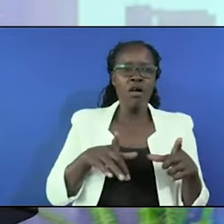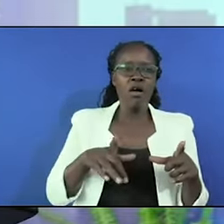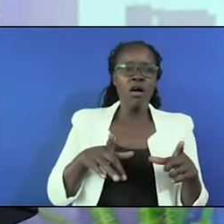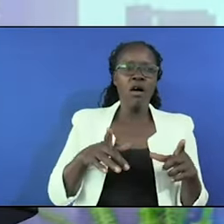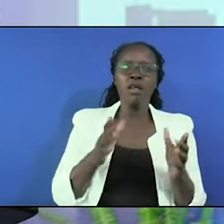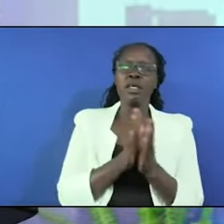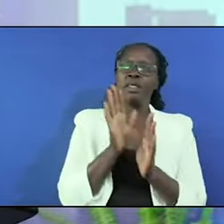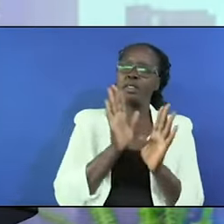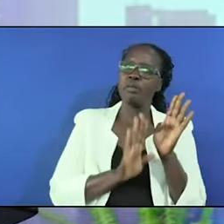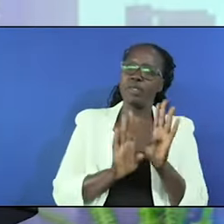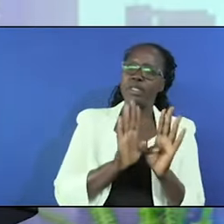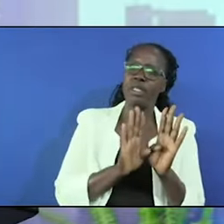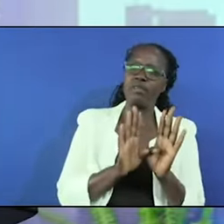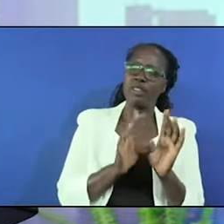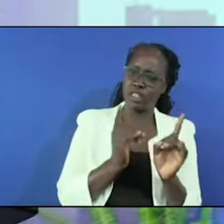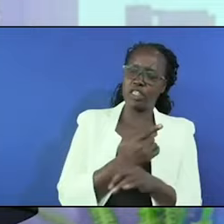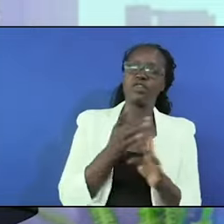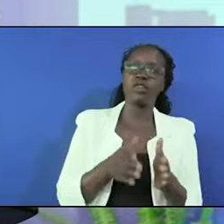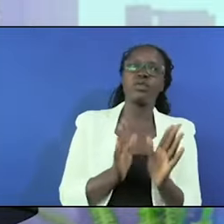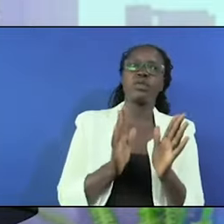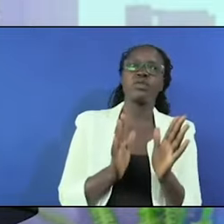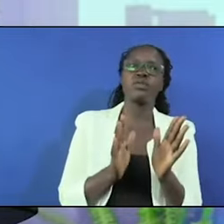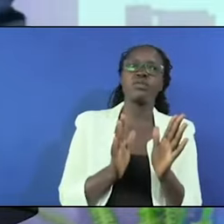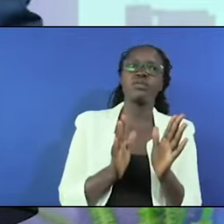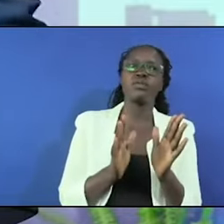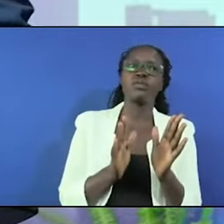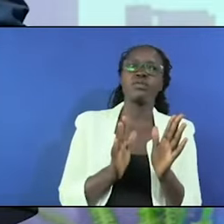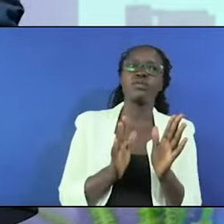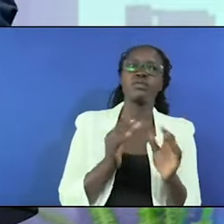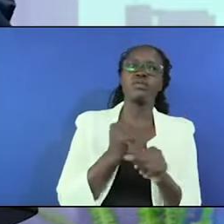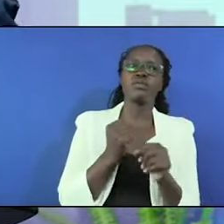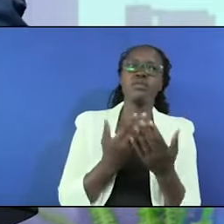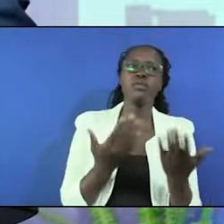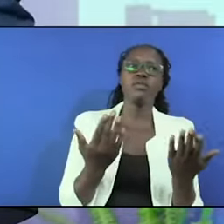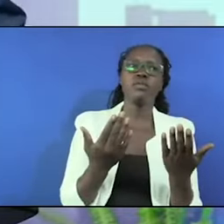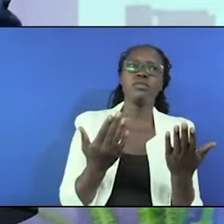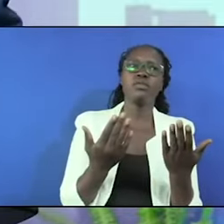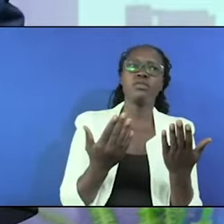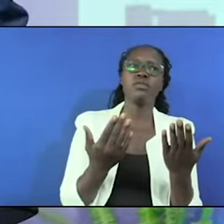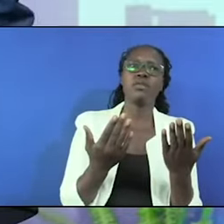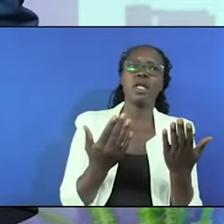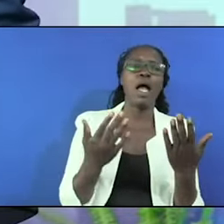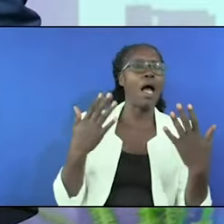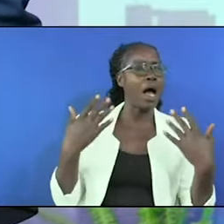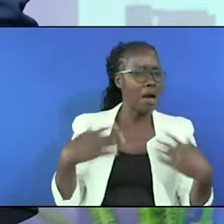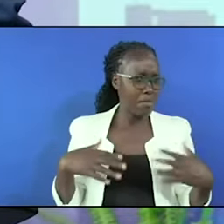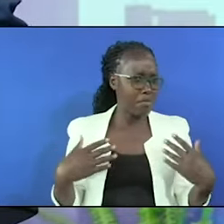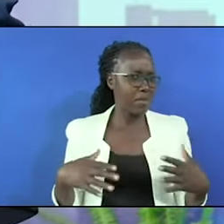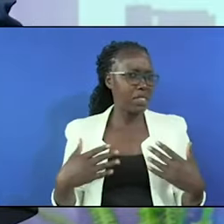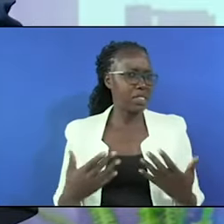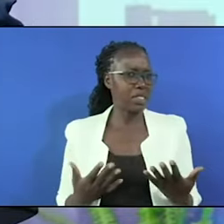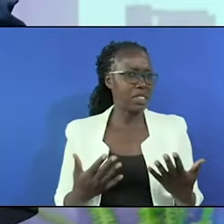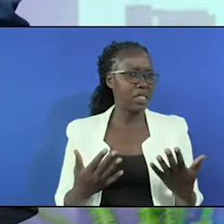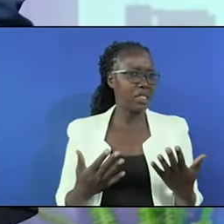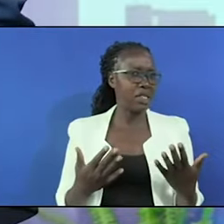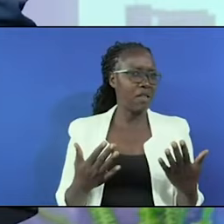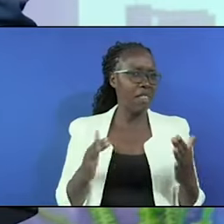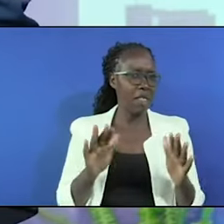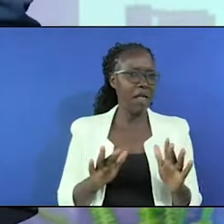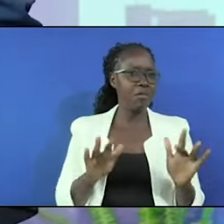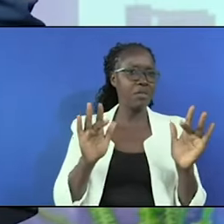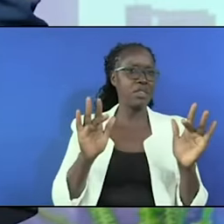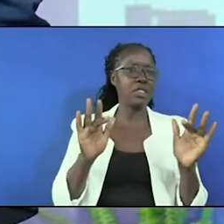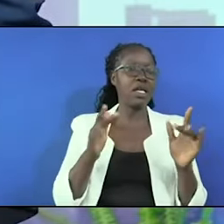they behave in a different way. They do things extraordinarily. A woman by the name